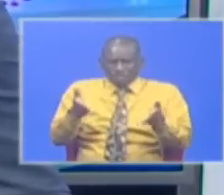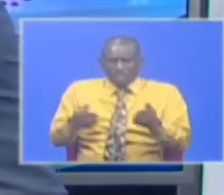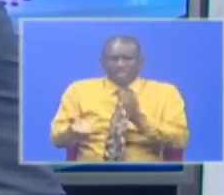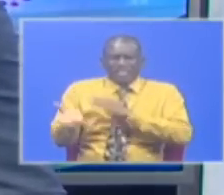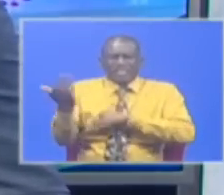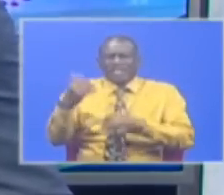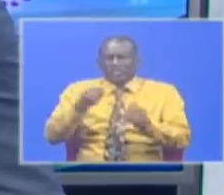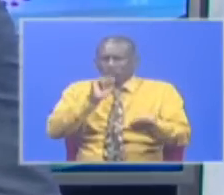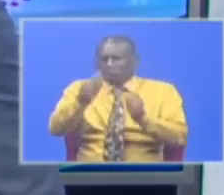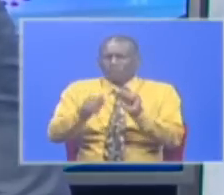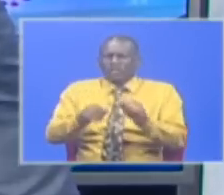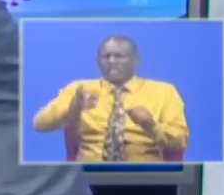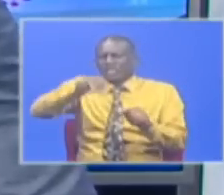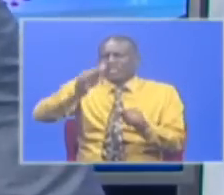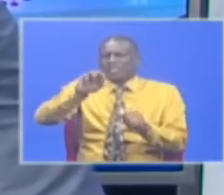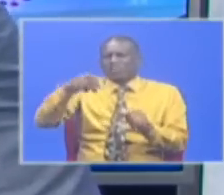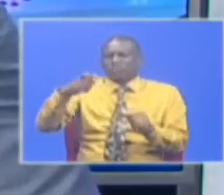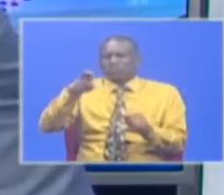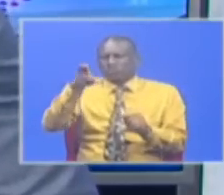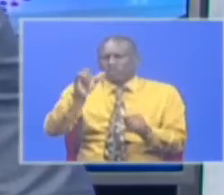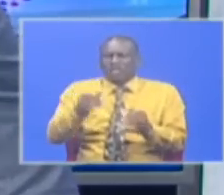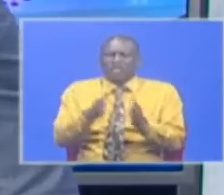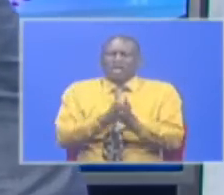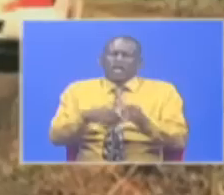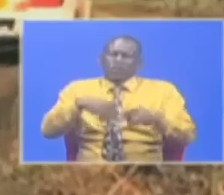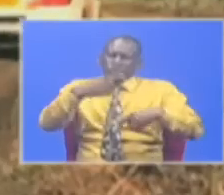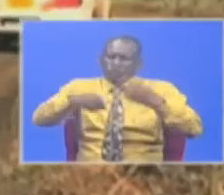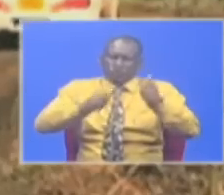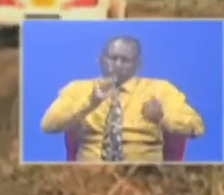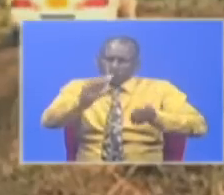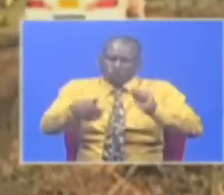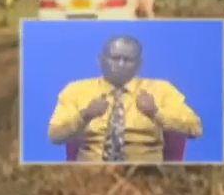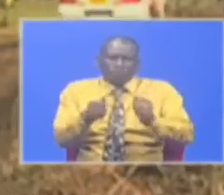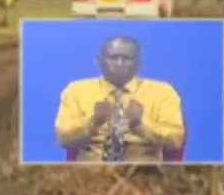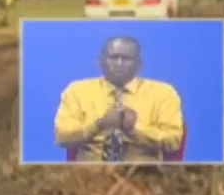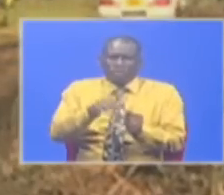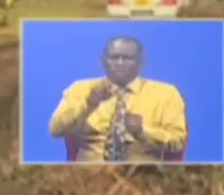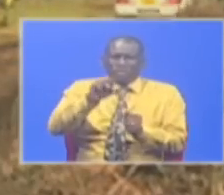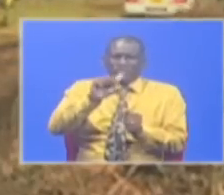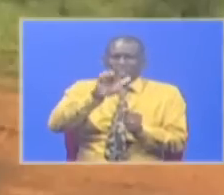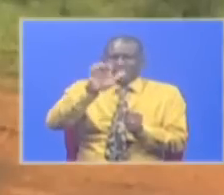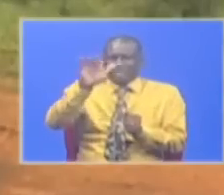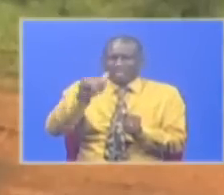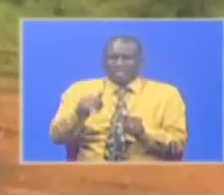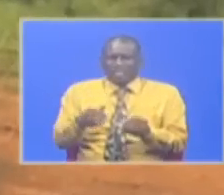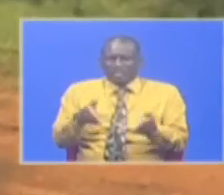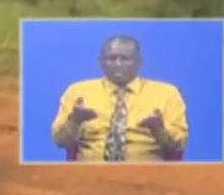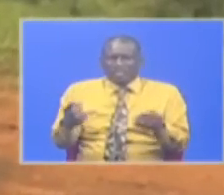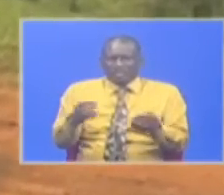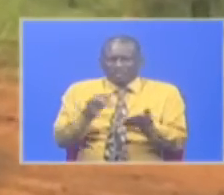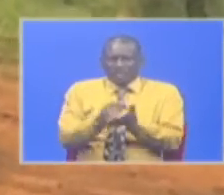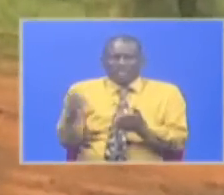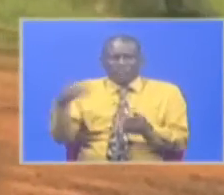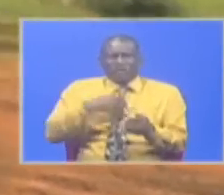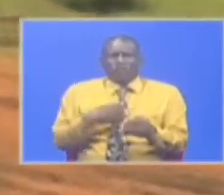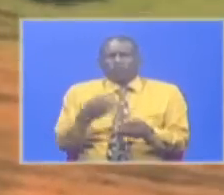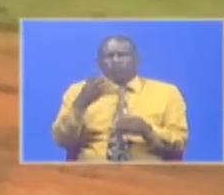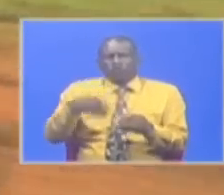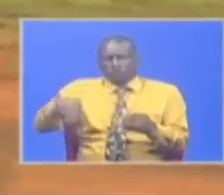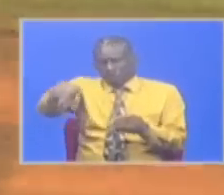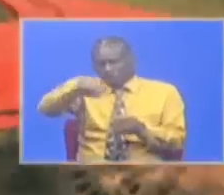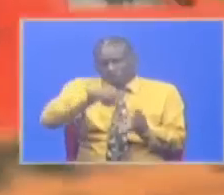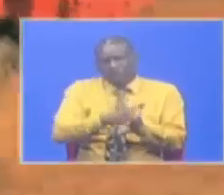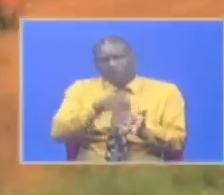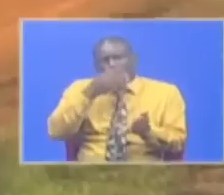meeting at the Jamhuri Park and will renew his rivalry with Sari Mughal. The day will feature four heats, and the best of the